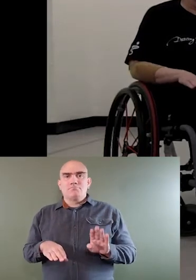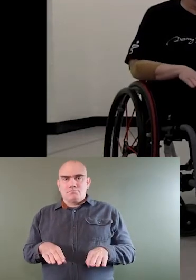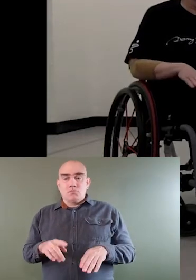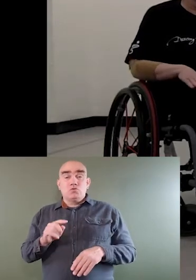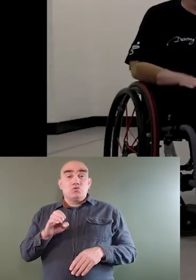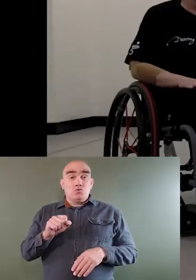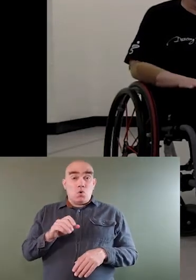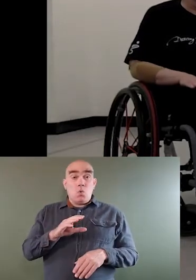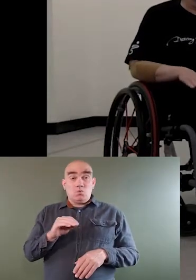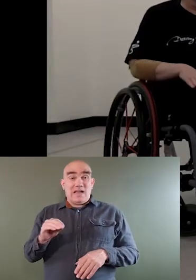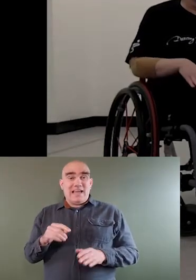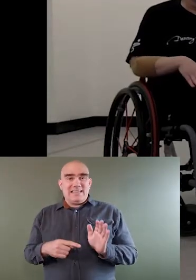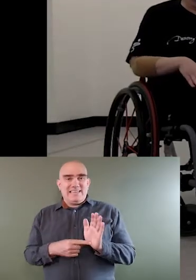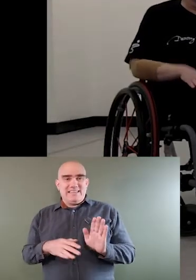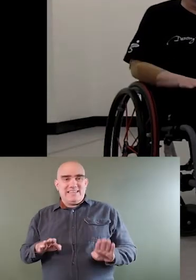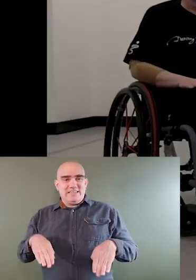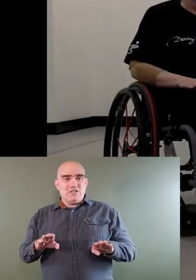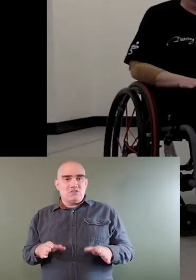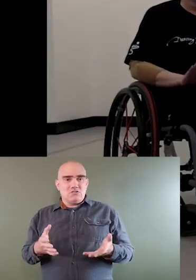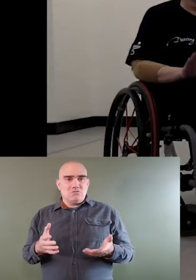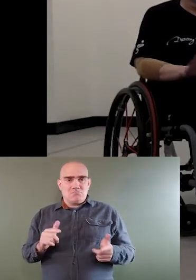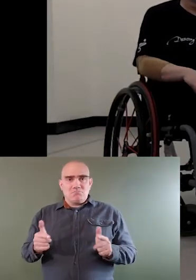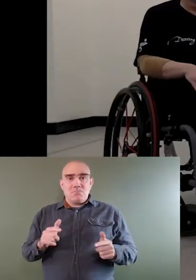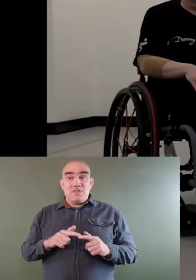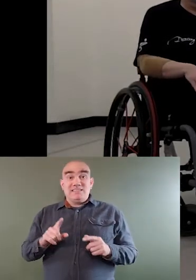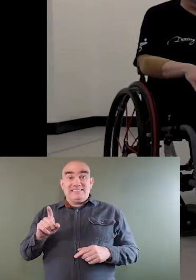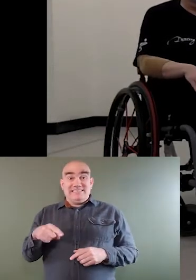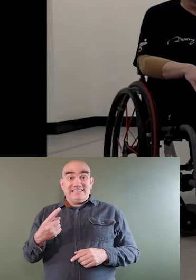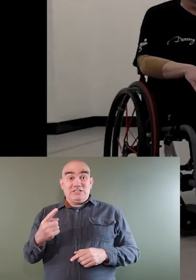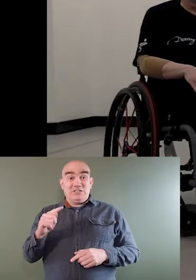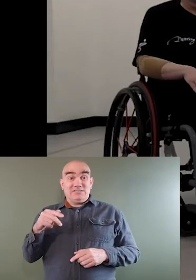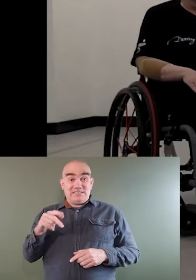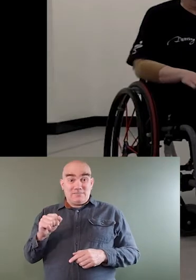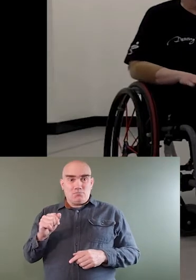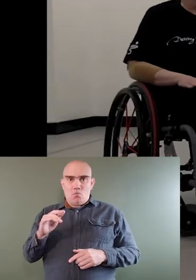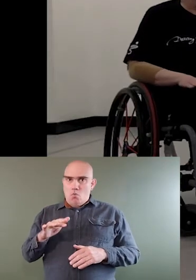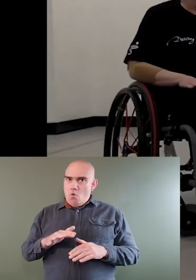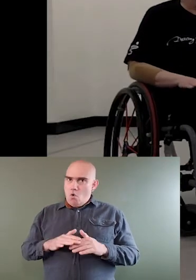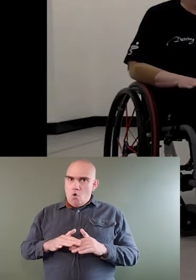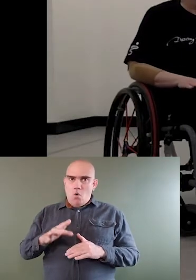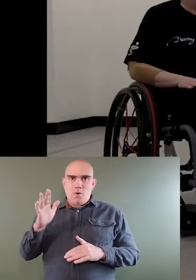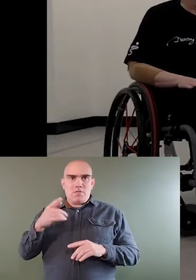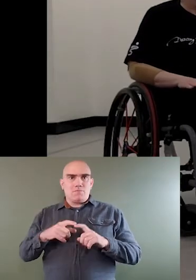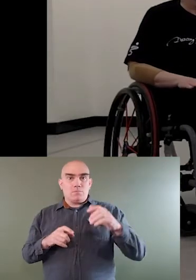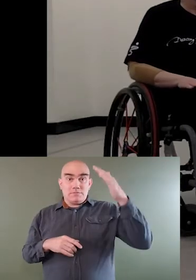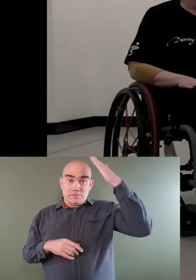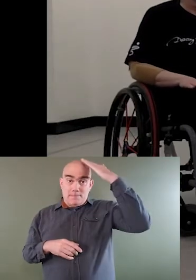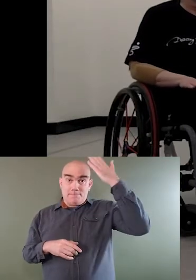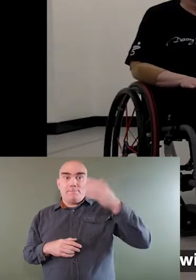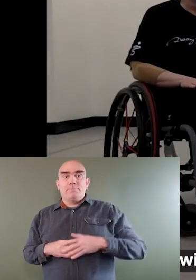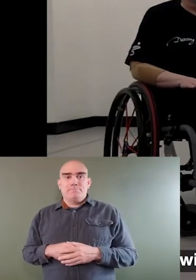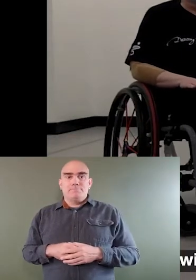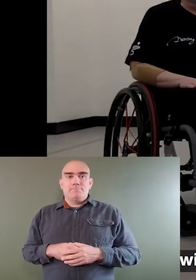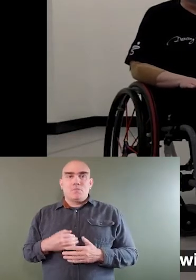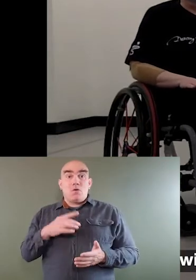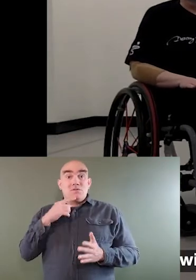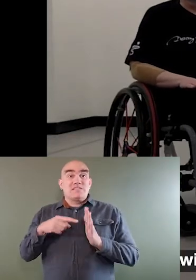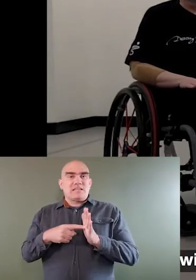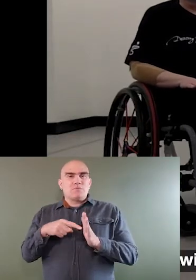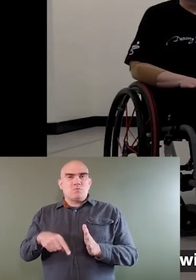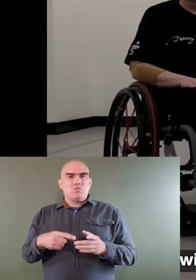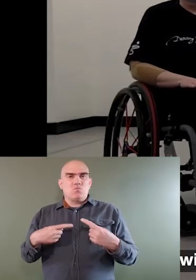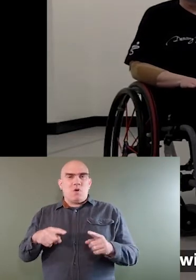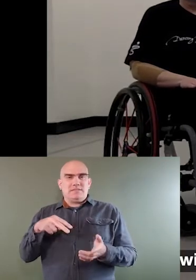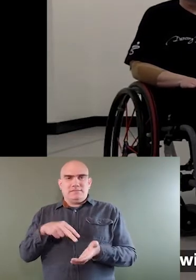toes and our heels, and then our single taps all the way through from the top. I will demonstrate